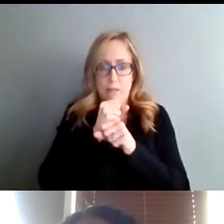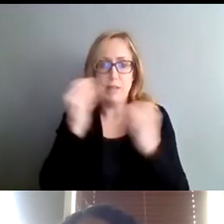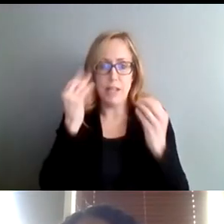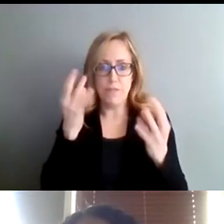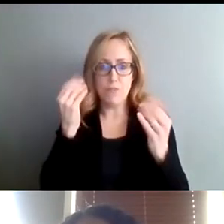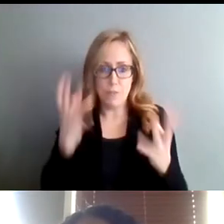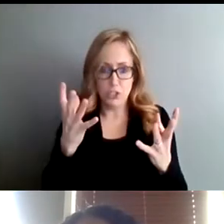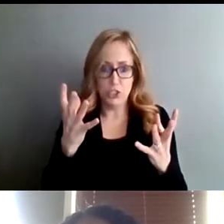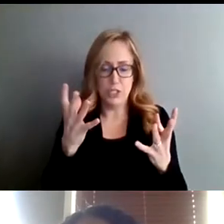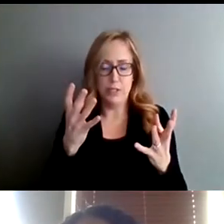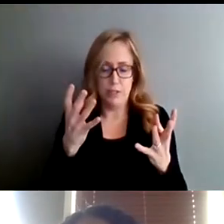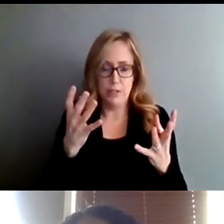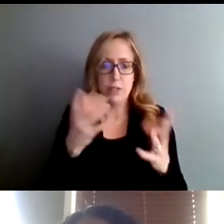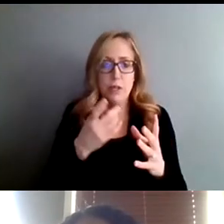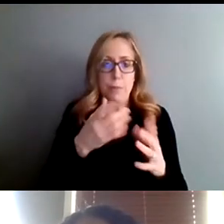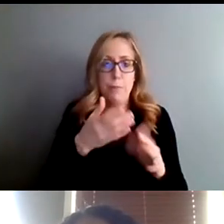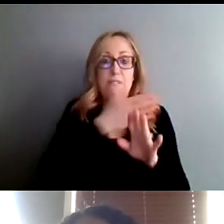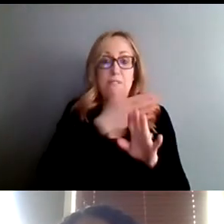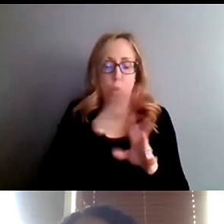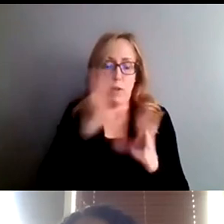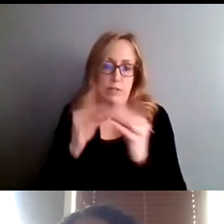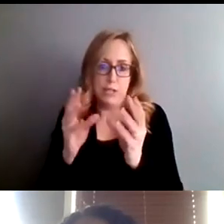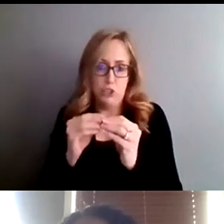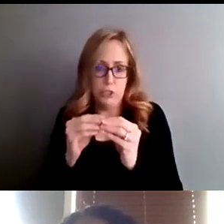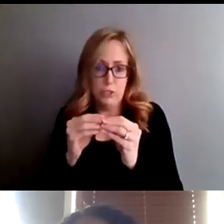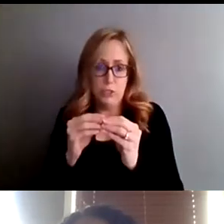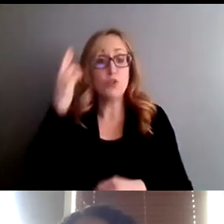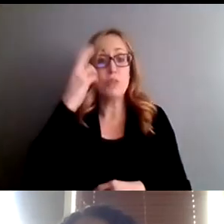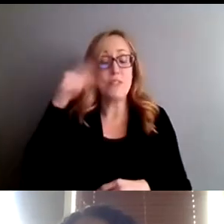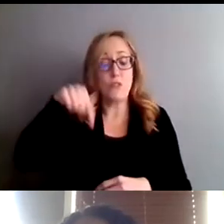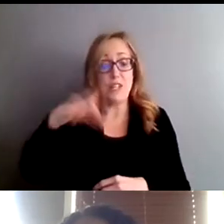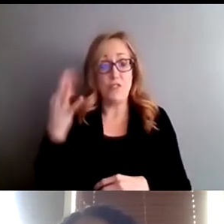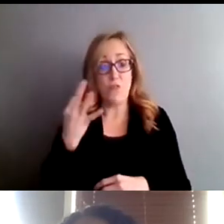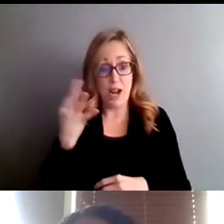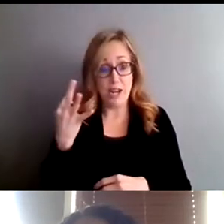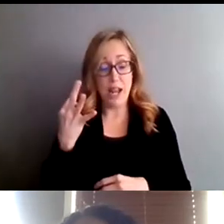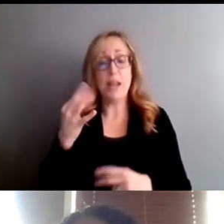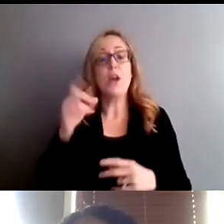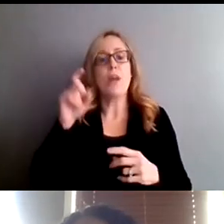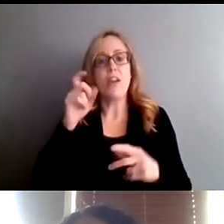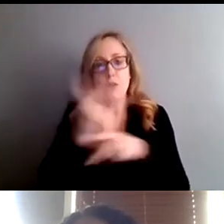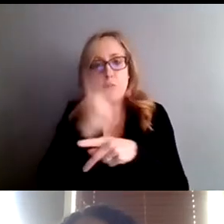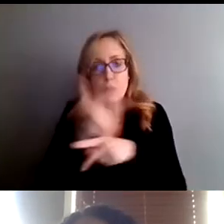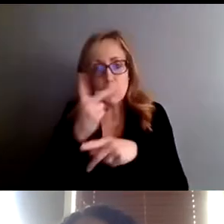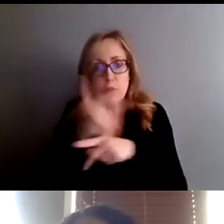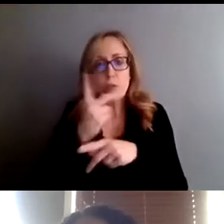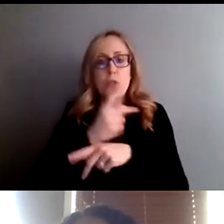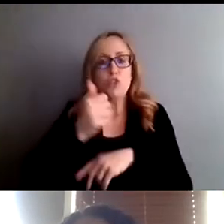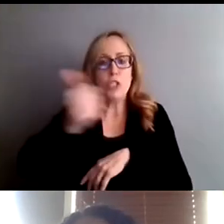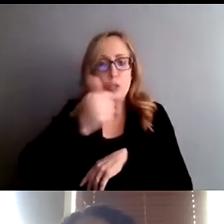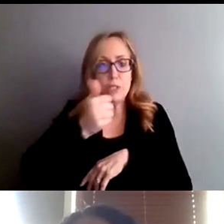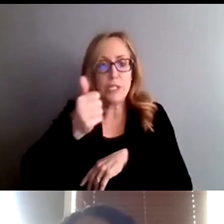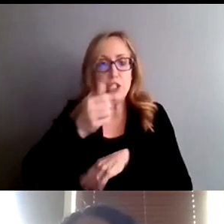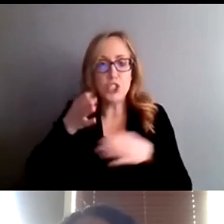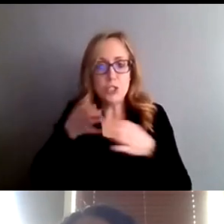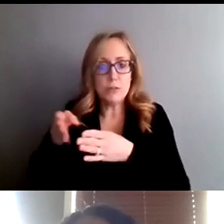addition to. Make sure you talk with your school. The reason for this Friday is we've got to build out transportation routes for all of the students that are eligible.